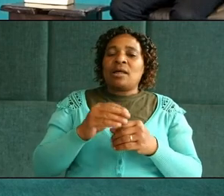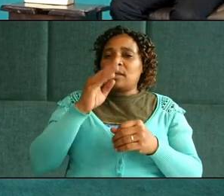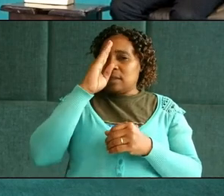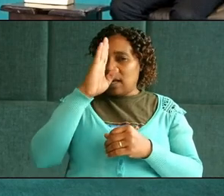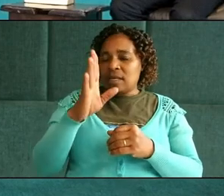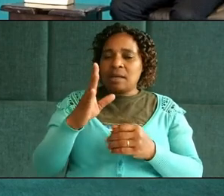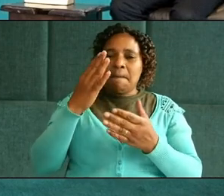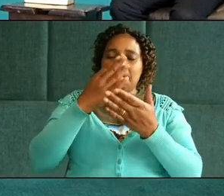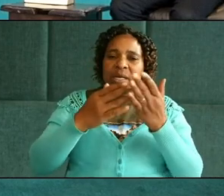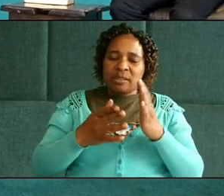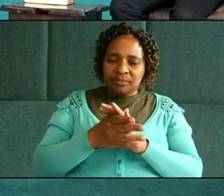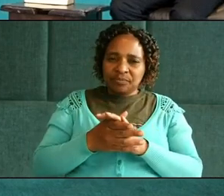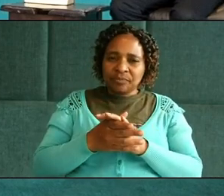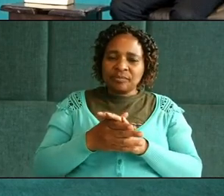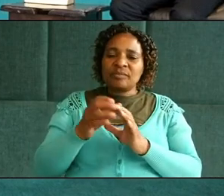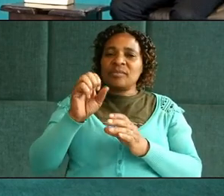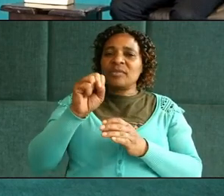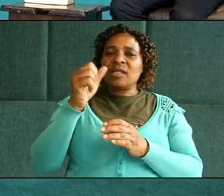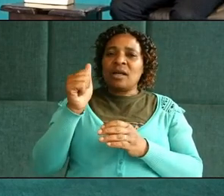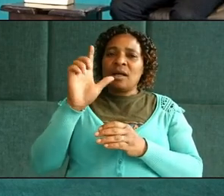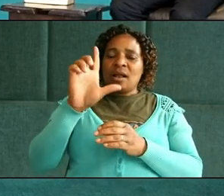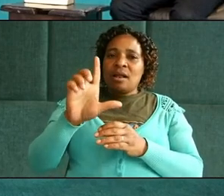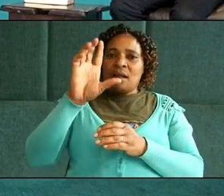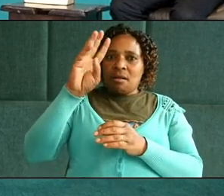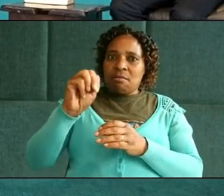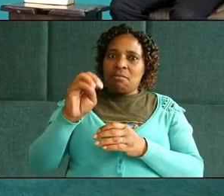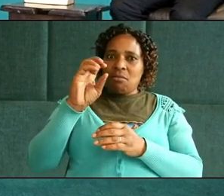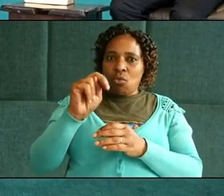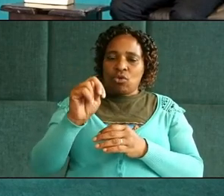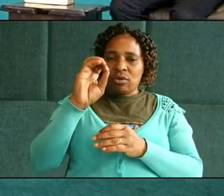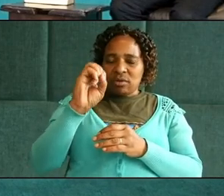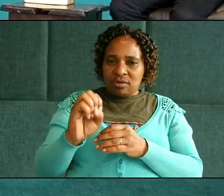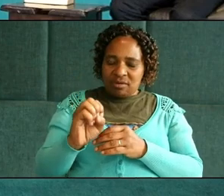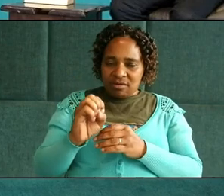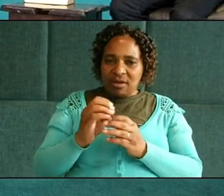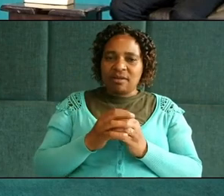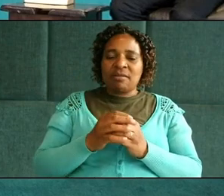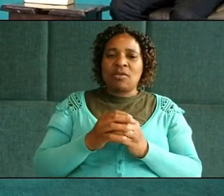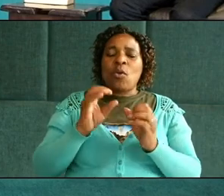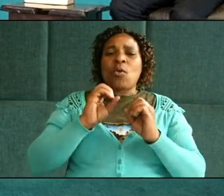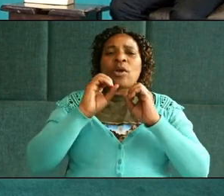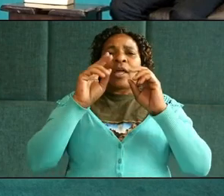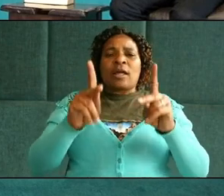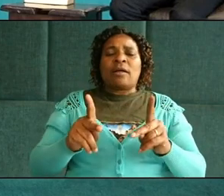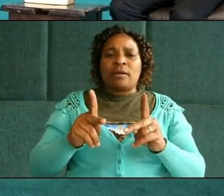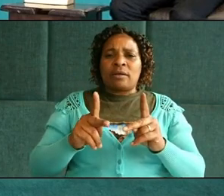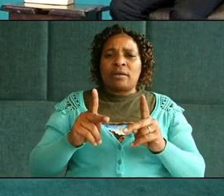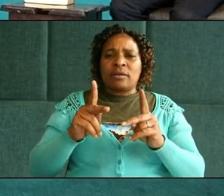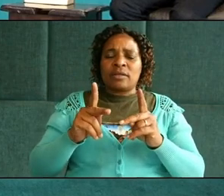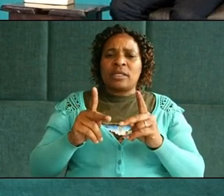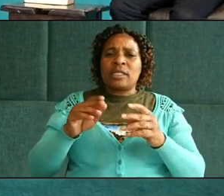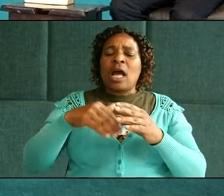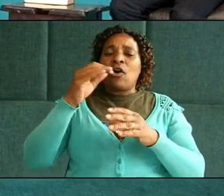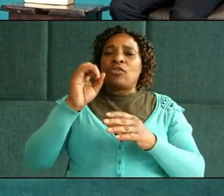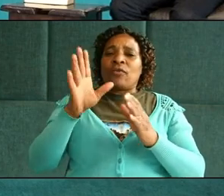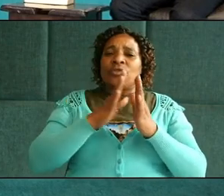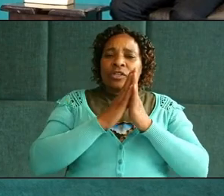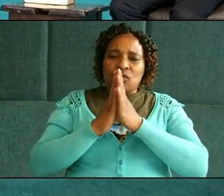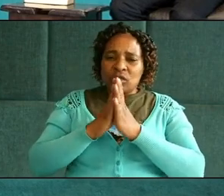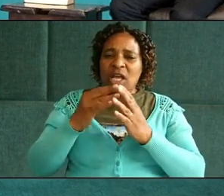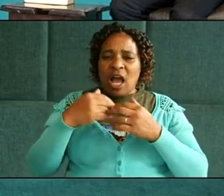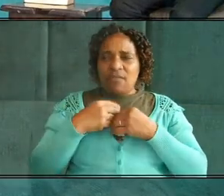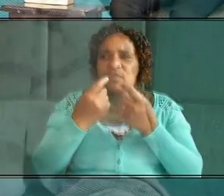Sunday part. Salmon, can you take us through the Sunday part? Okay, so in the out of the story, we have a